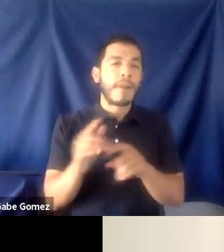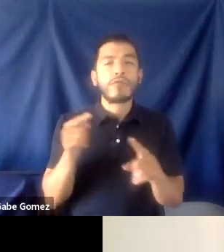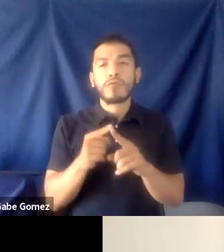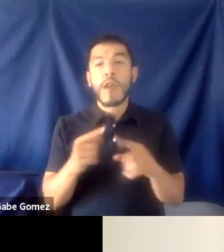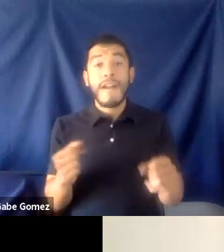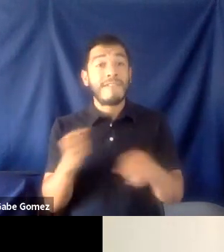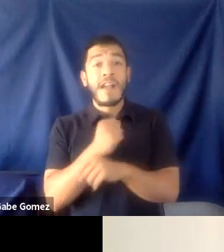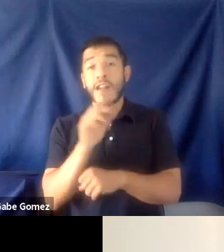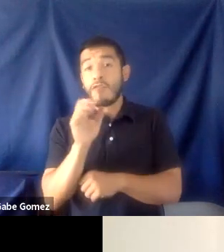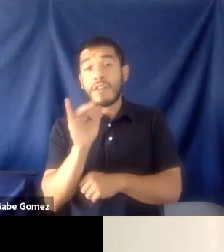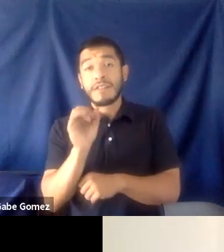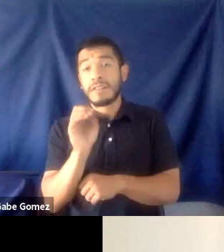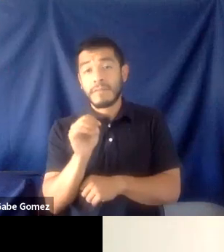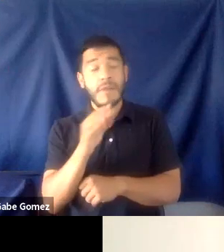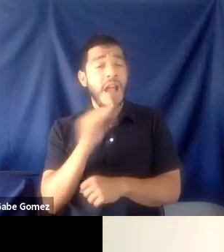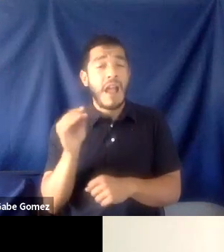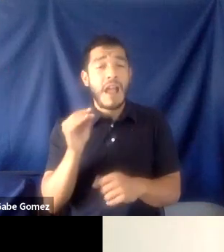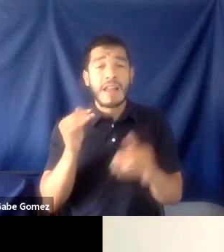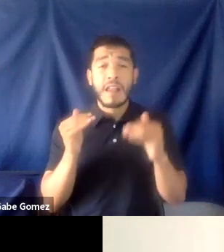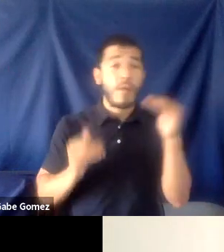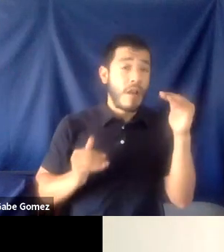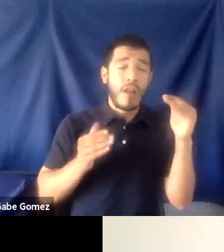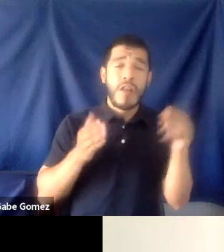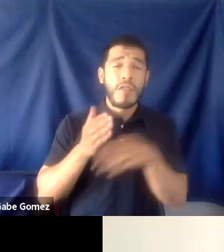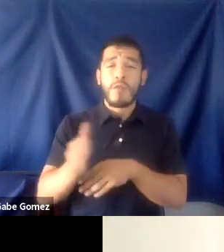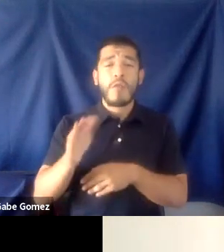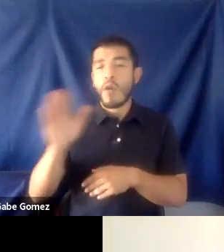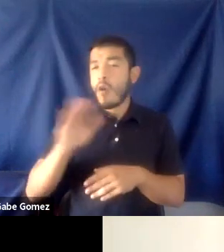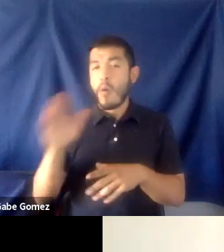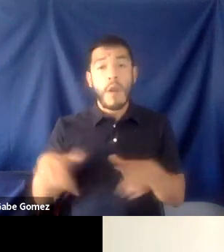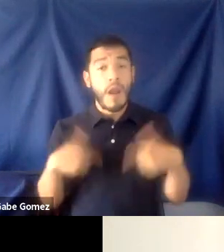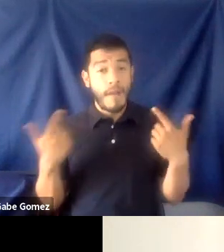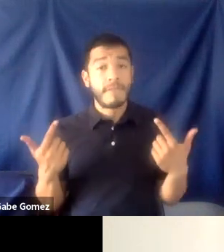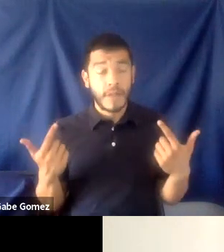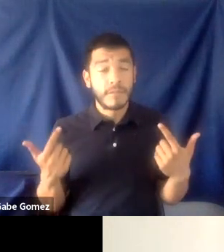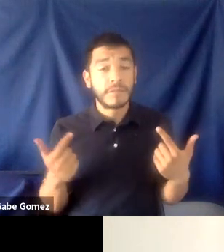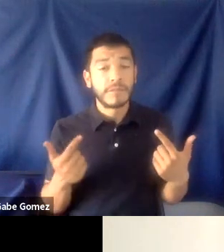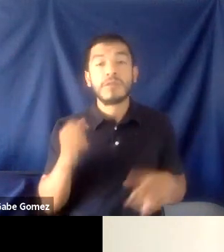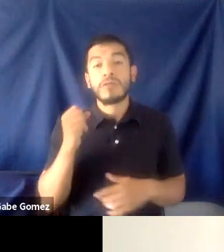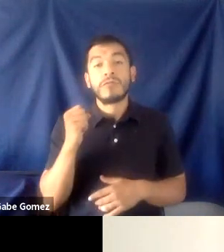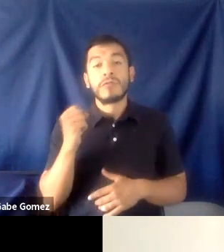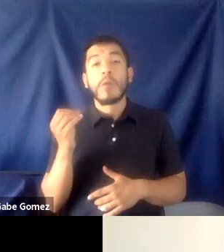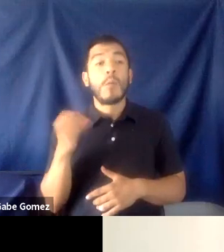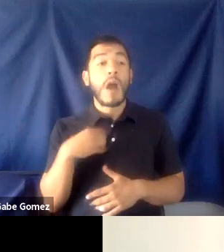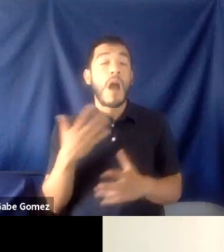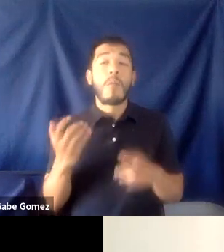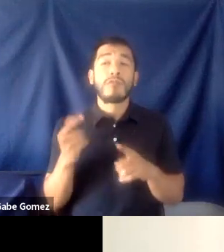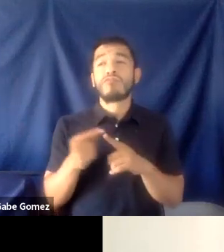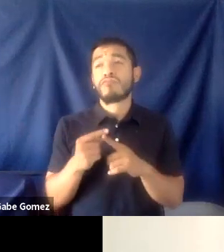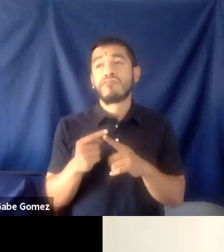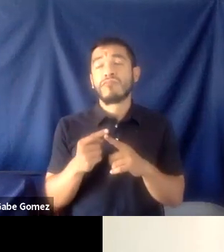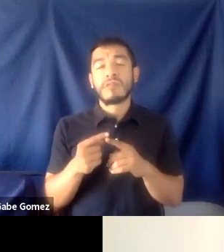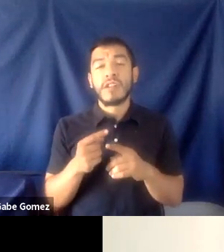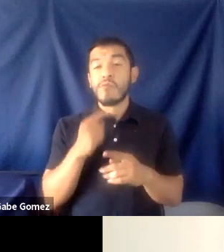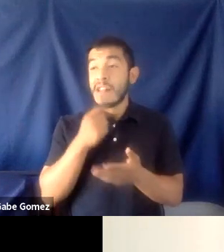fighting racism and inequality throughout her life. So I just wanted to spend